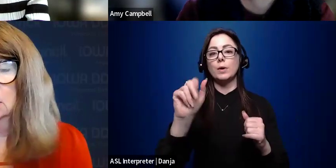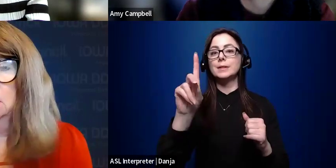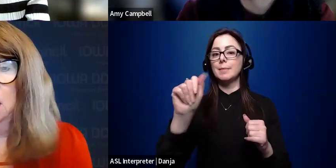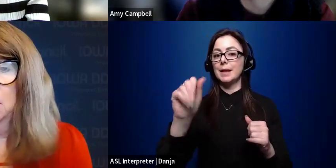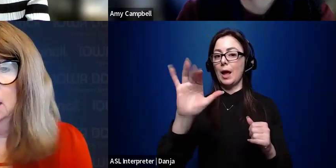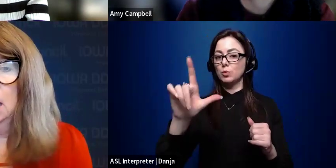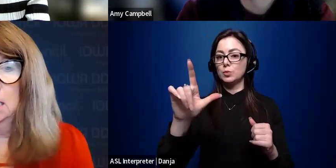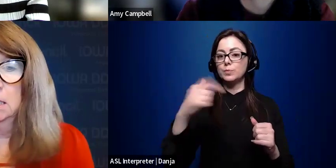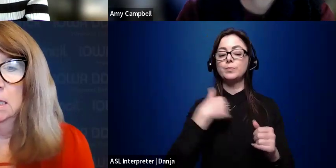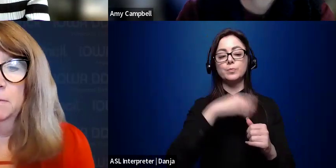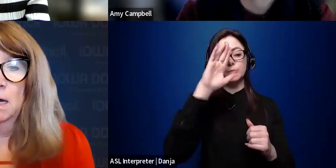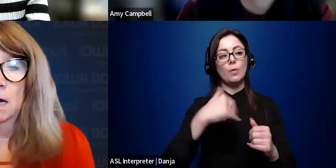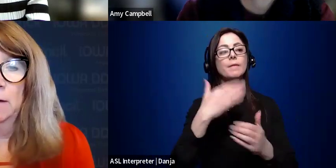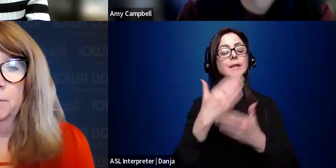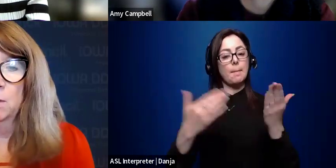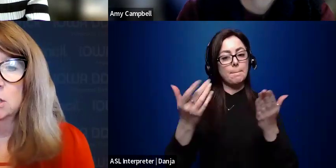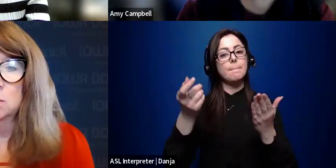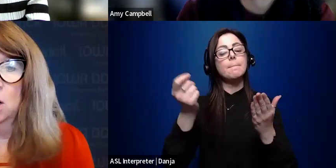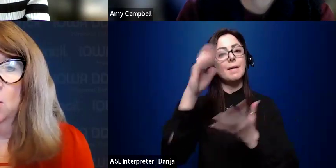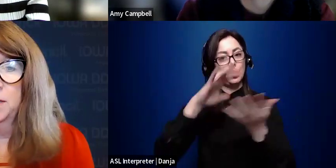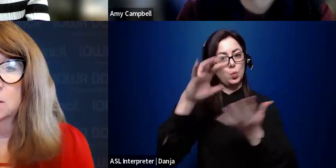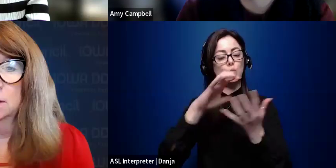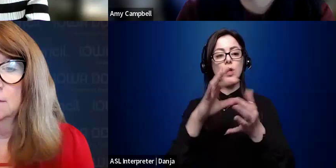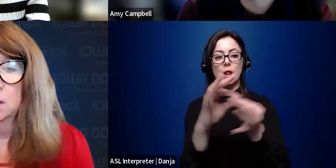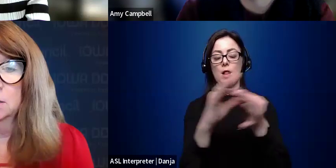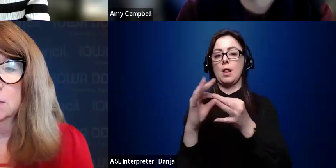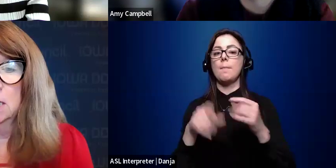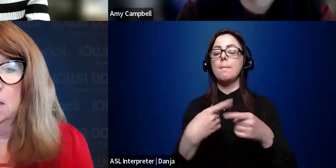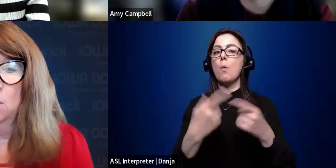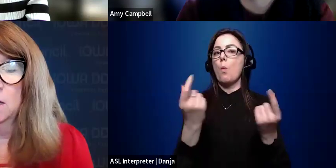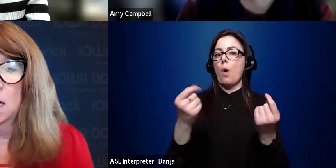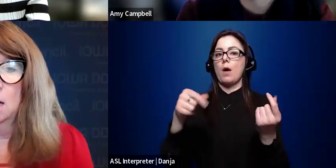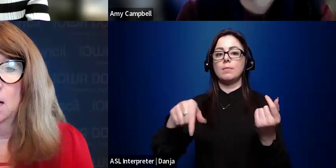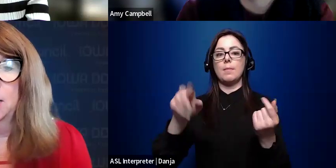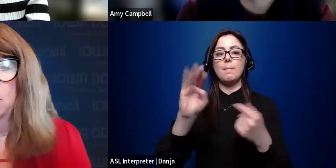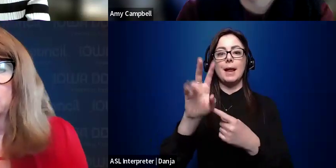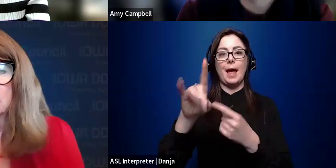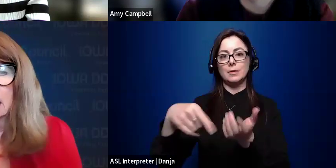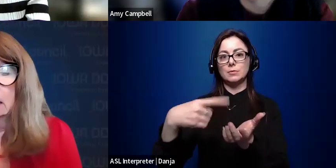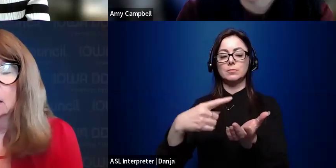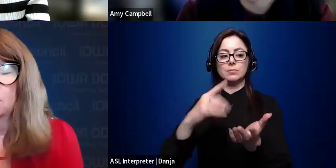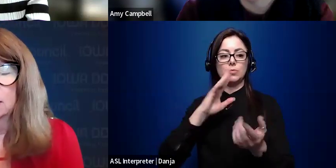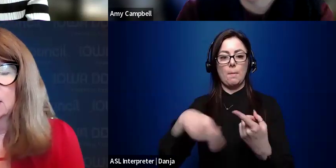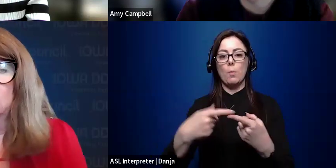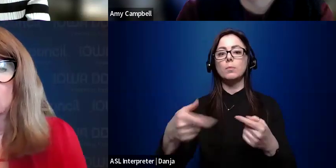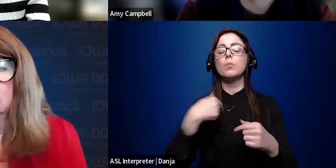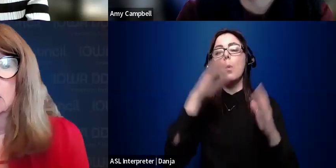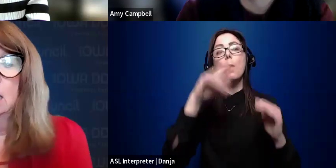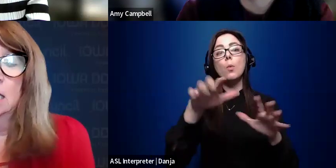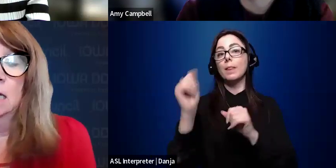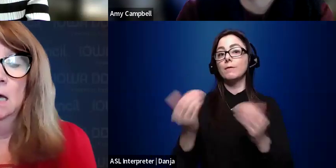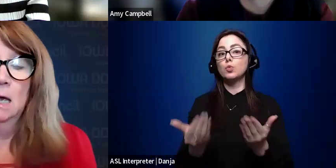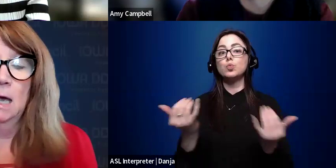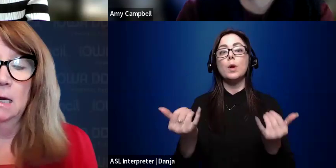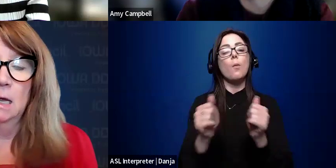being discussed around Medicaid. We do hope that you leave here today with a better understanding of what's actually